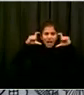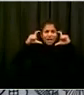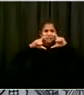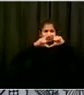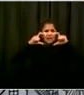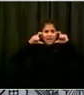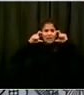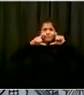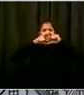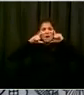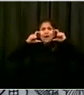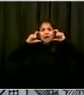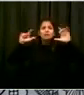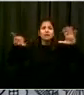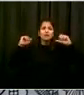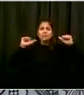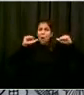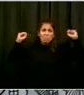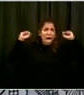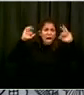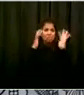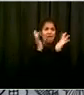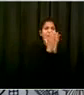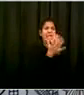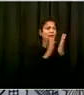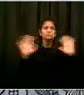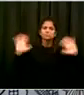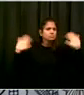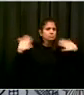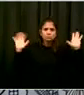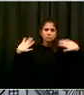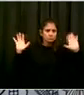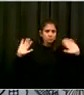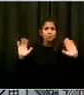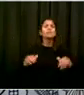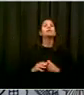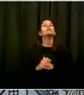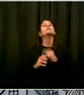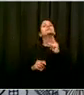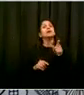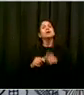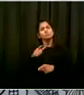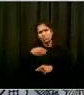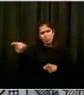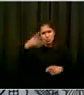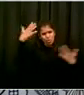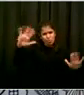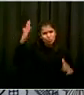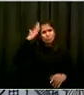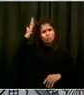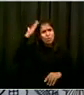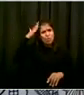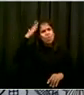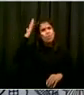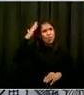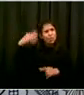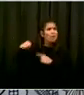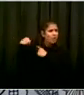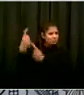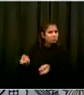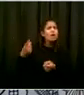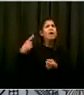to practice the social distancing, wear the face mask, do all of the things that will ensure this never happens again in New York City. Okay,